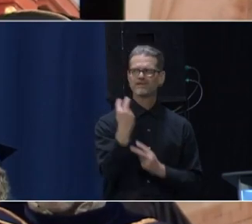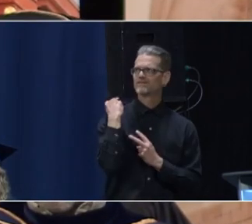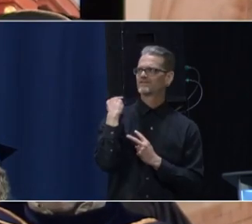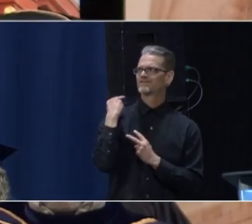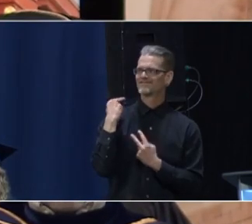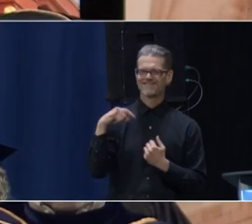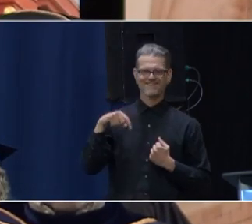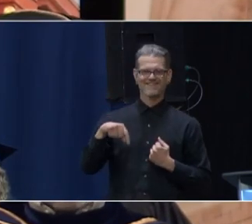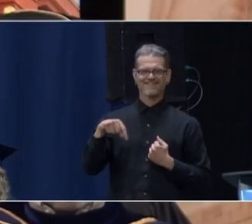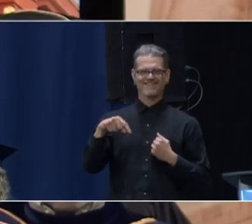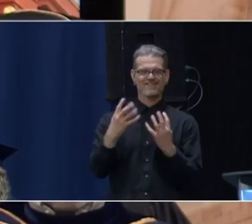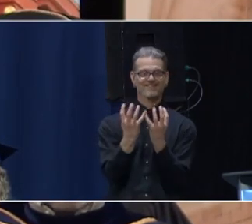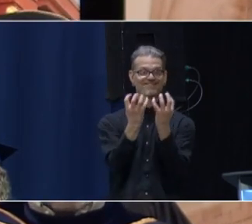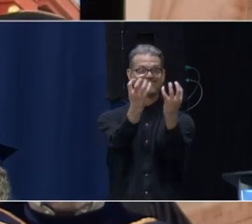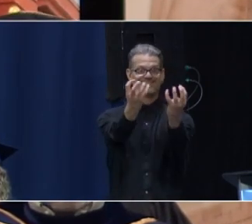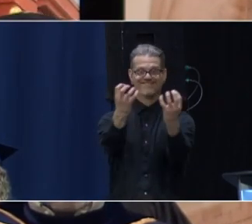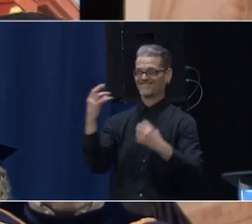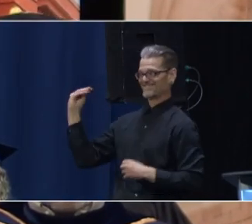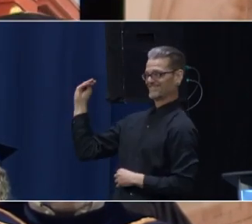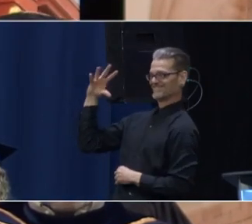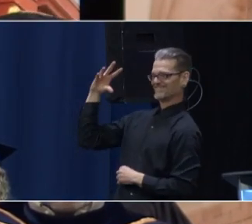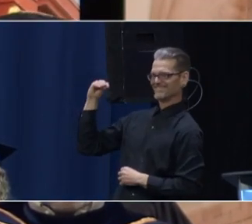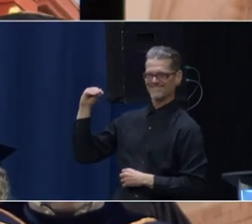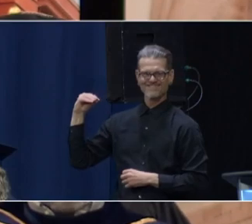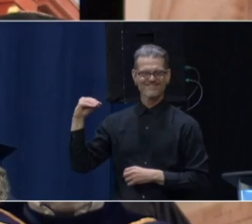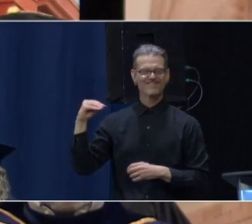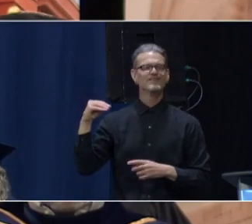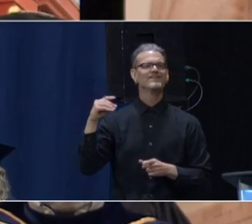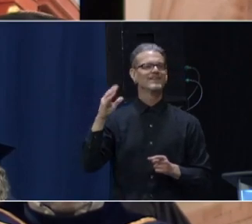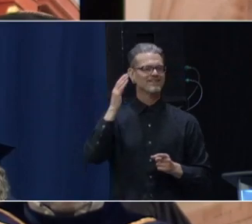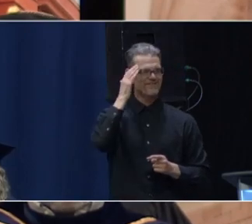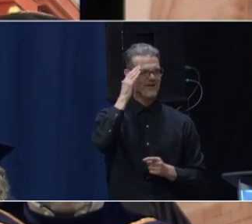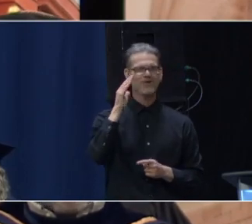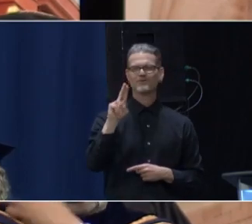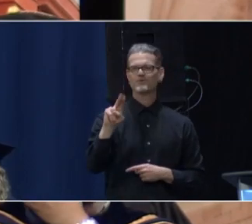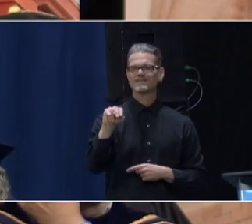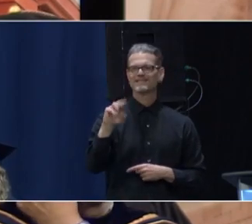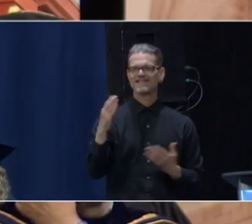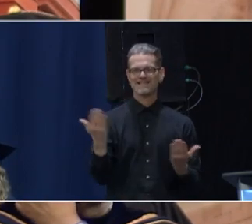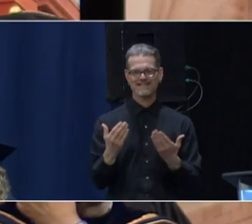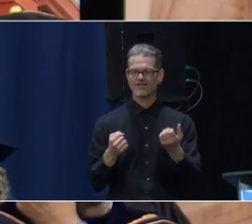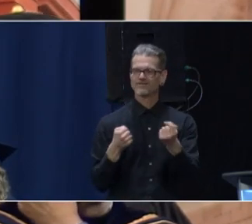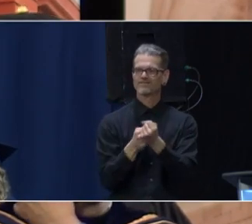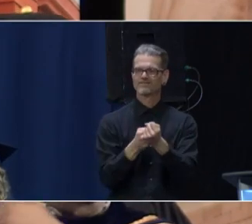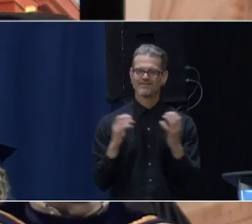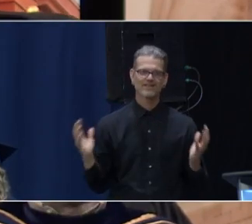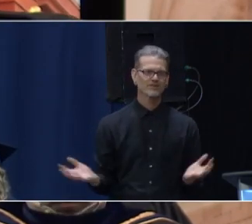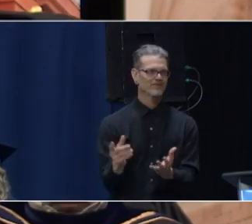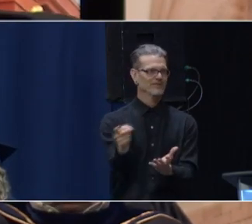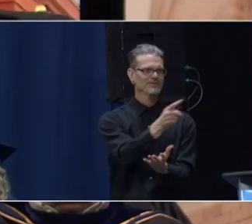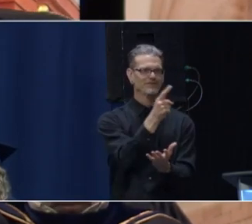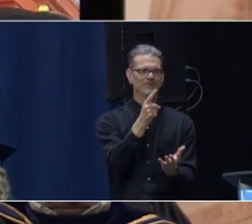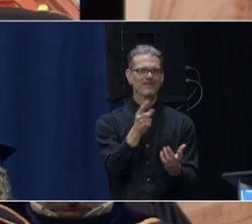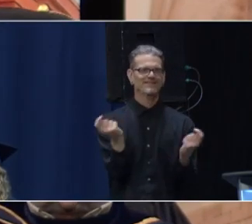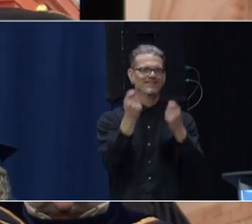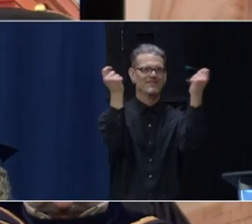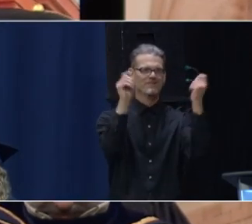group selfie and know that UNC will always be here to help you and celebrate your